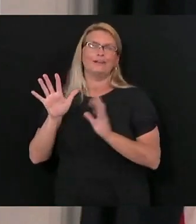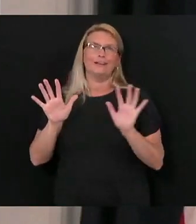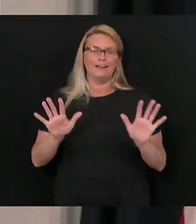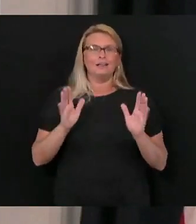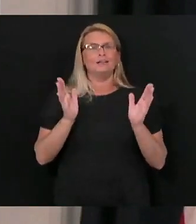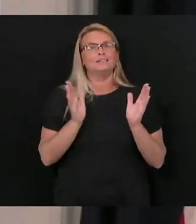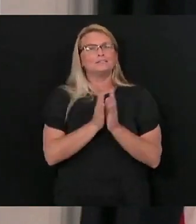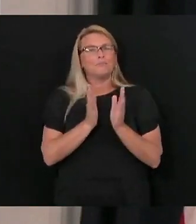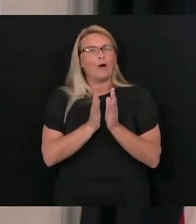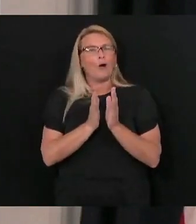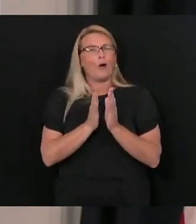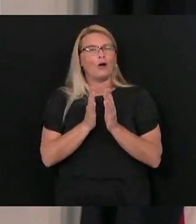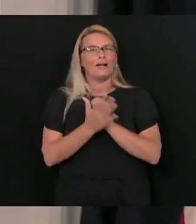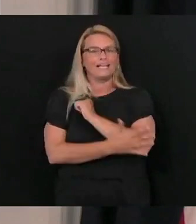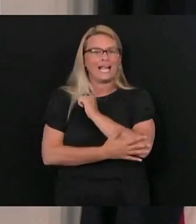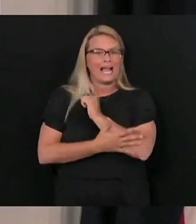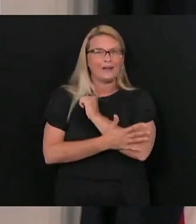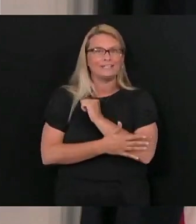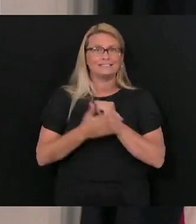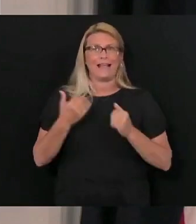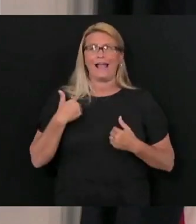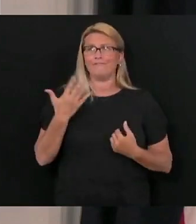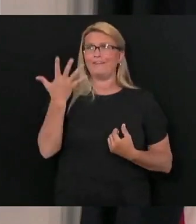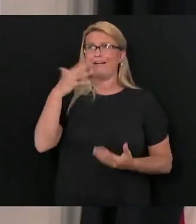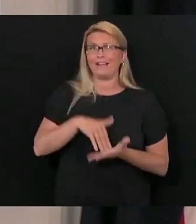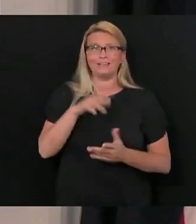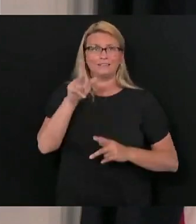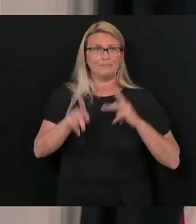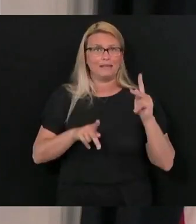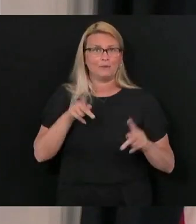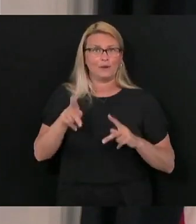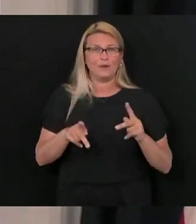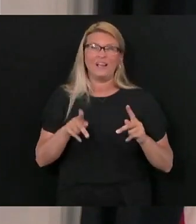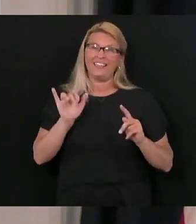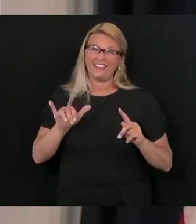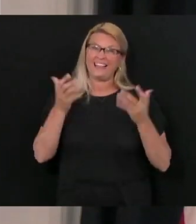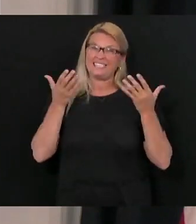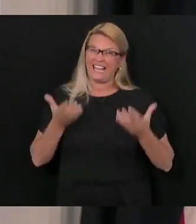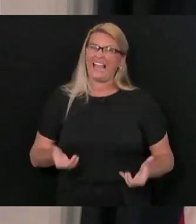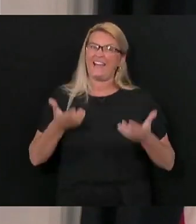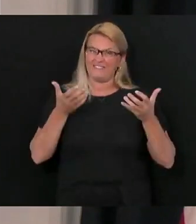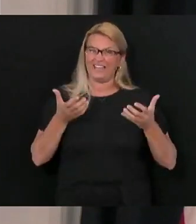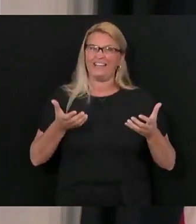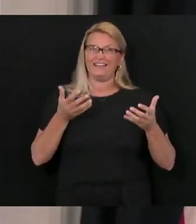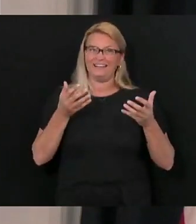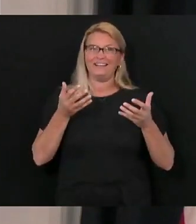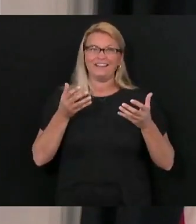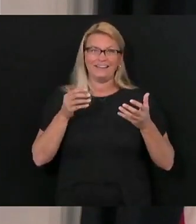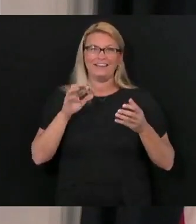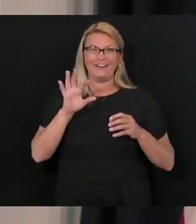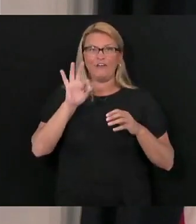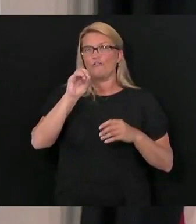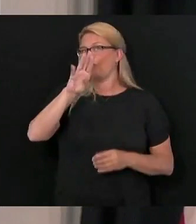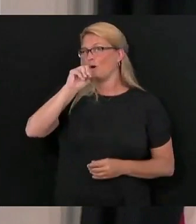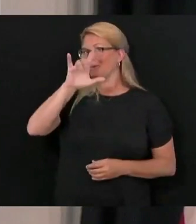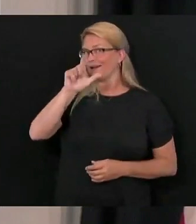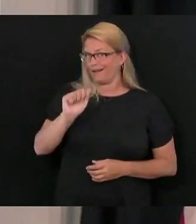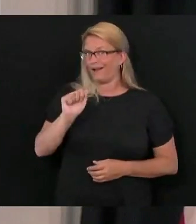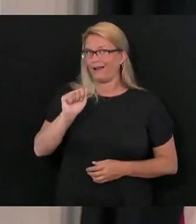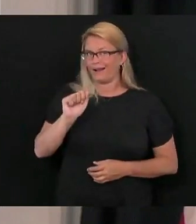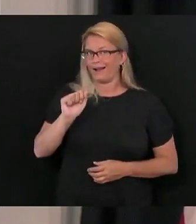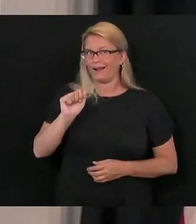small population counties like 5,000, you're using a pretty heavy sort of multiplication effect to get it up